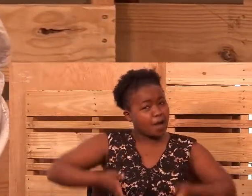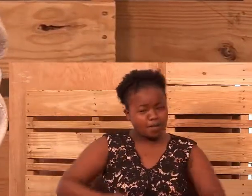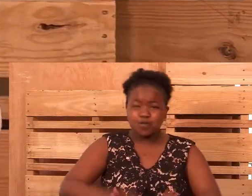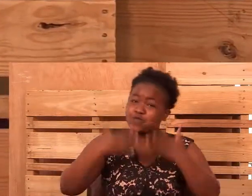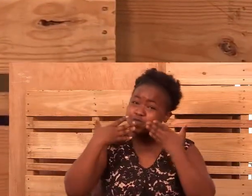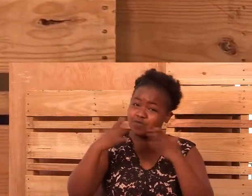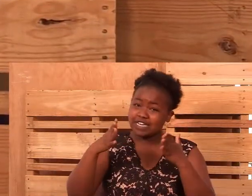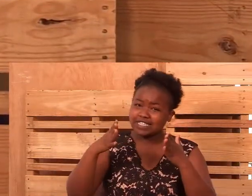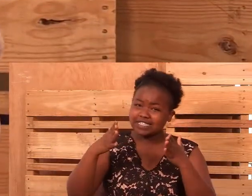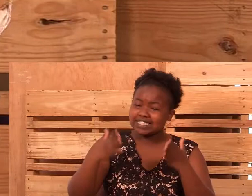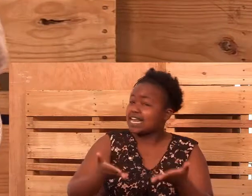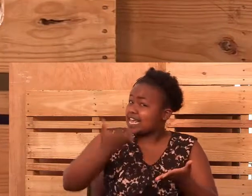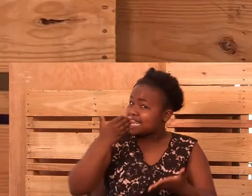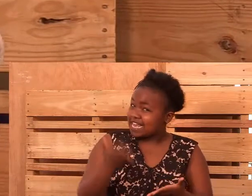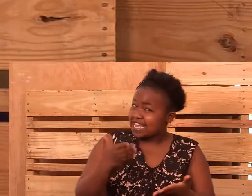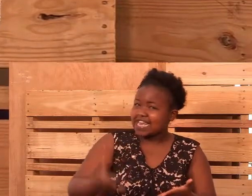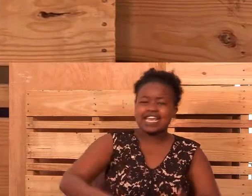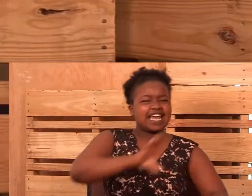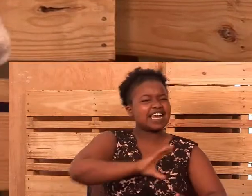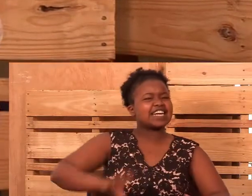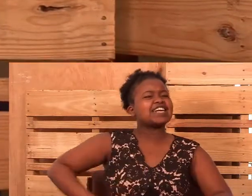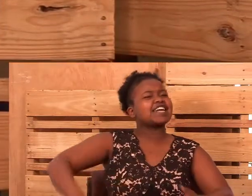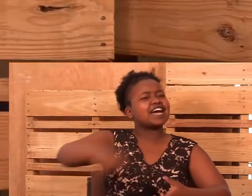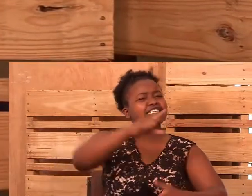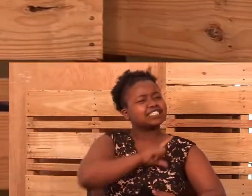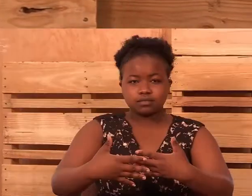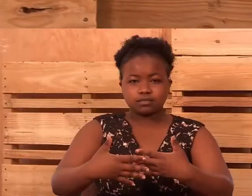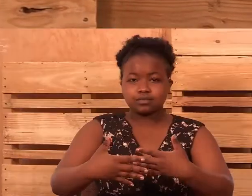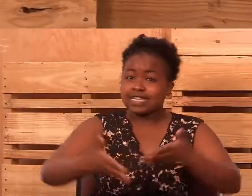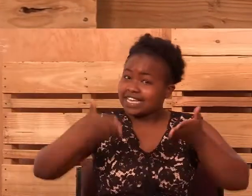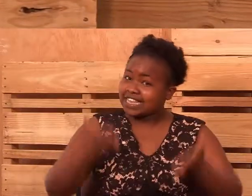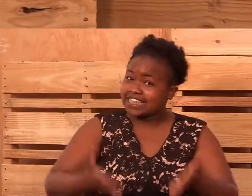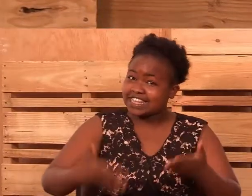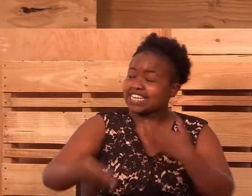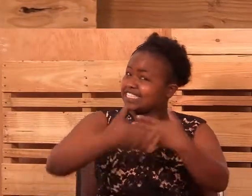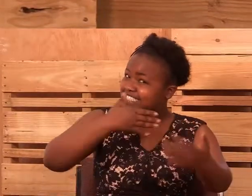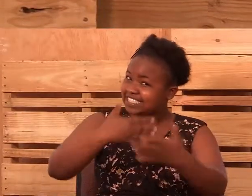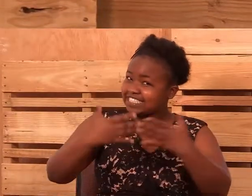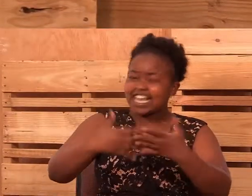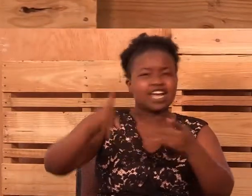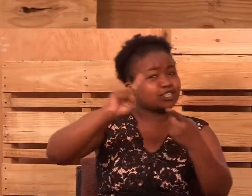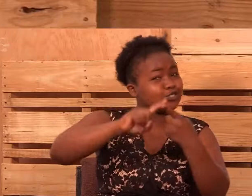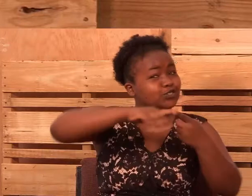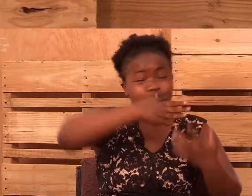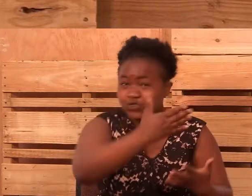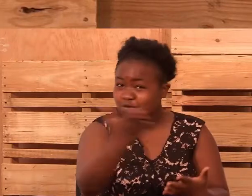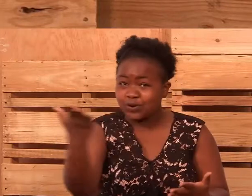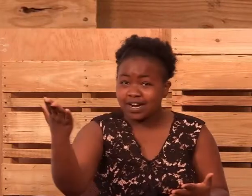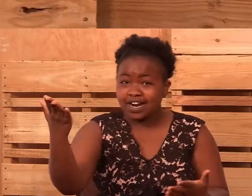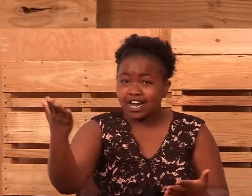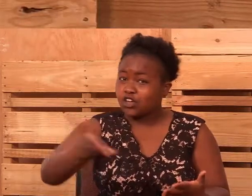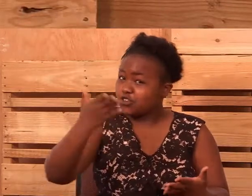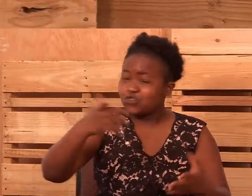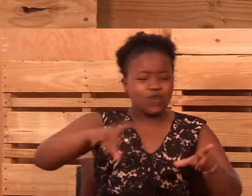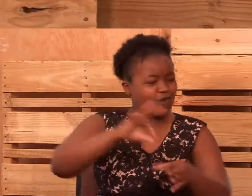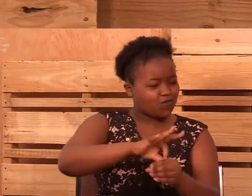been born. He is Christ the Lord. This will be a sign to you. You